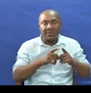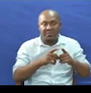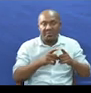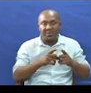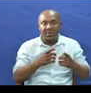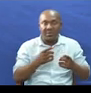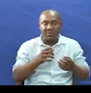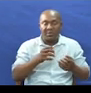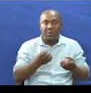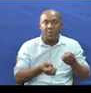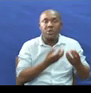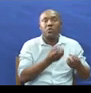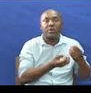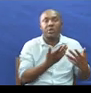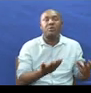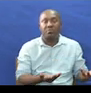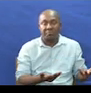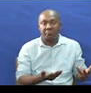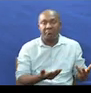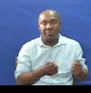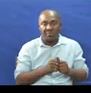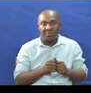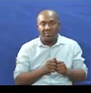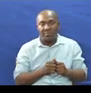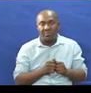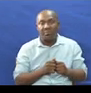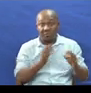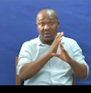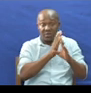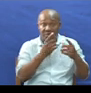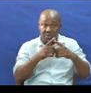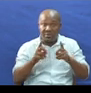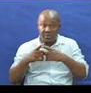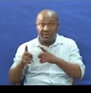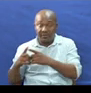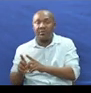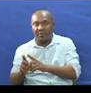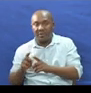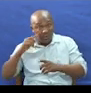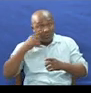Try to practice the words with your friends in different situations.